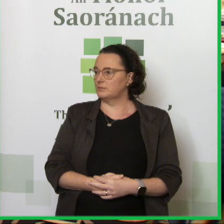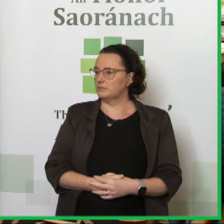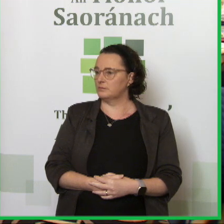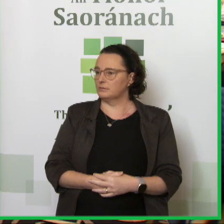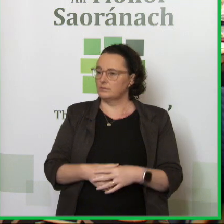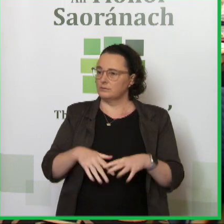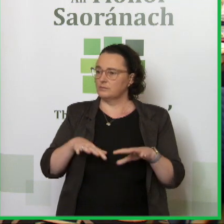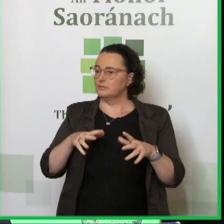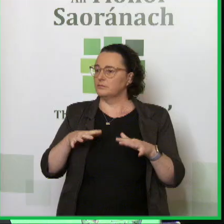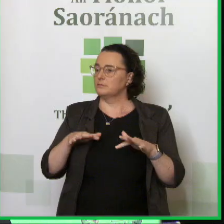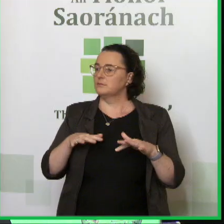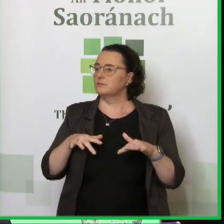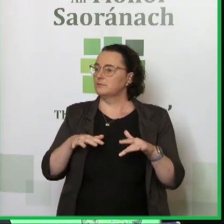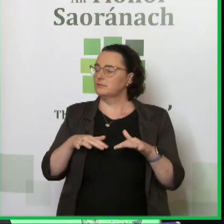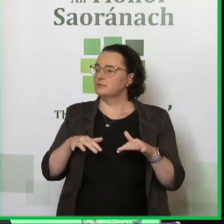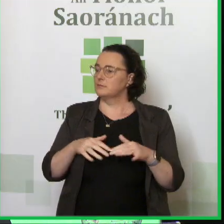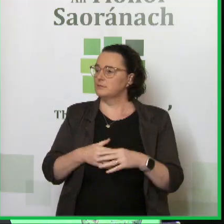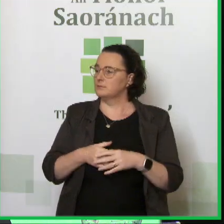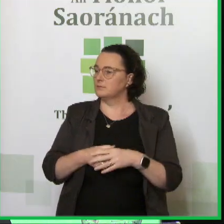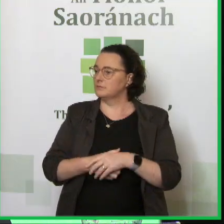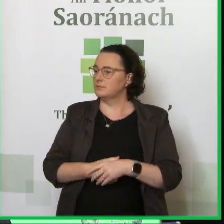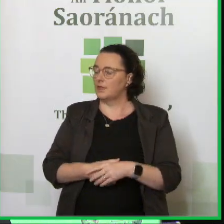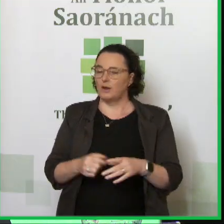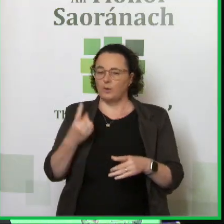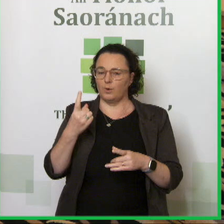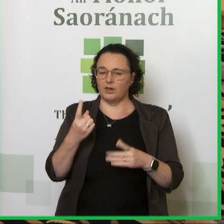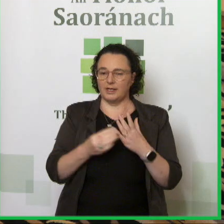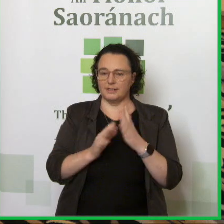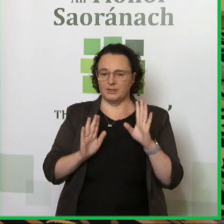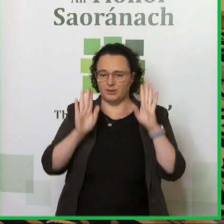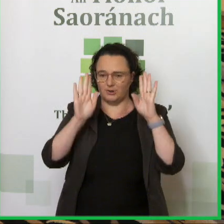A show of hands, only one hand per person, please.